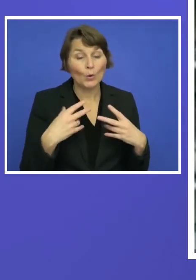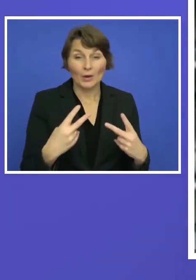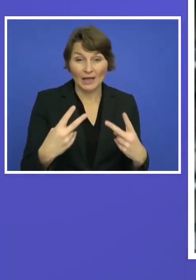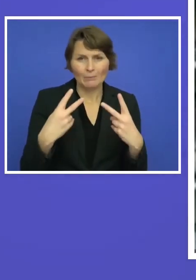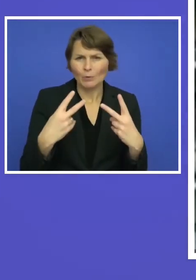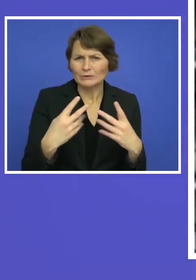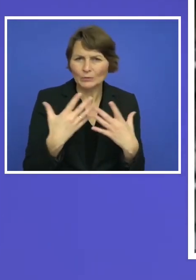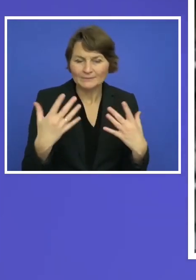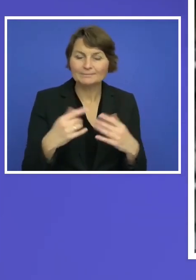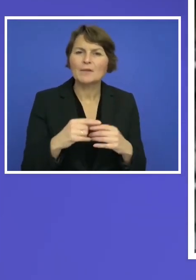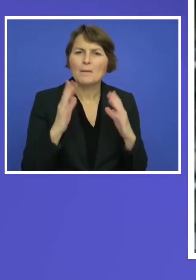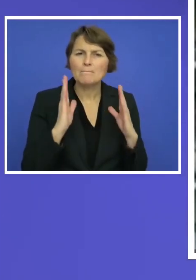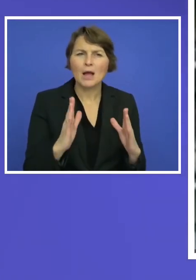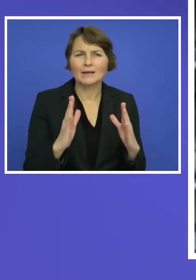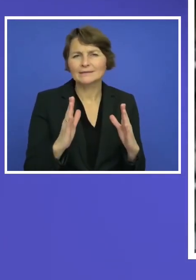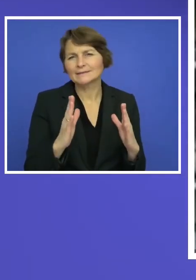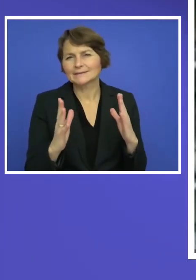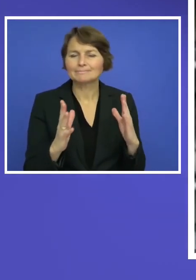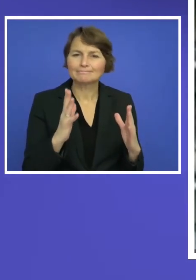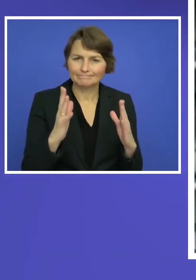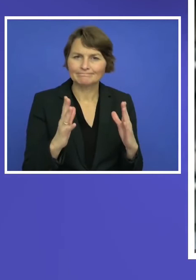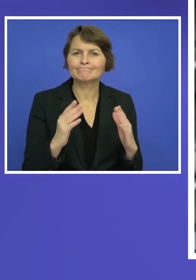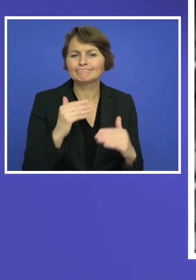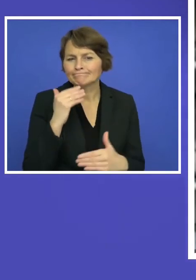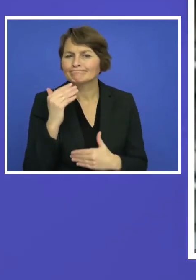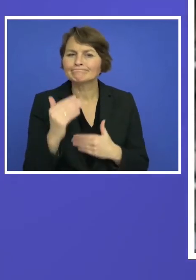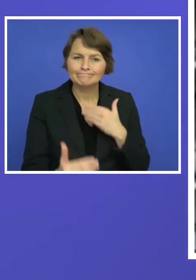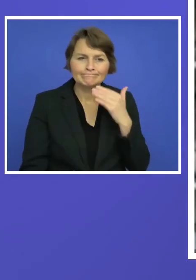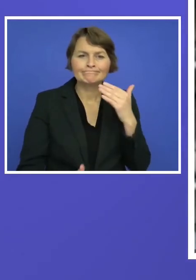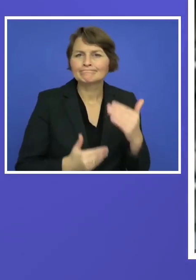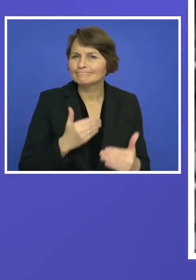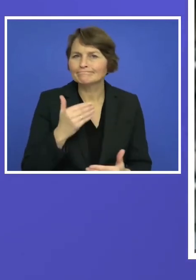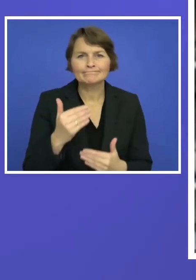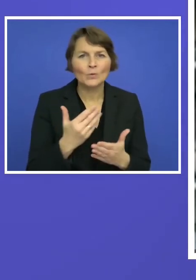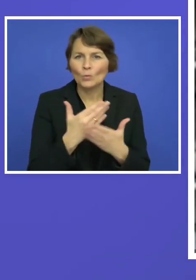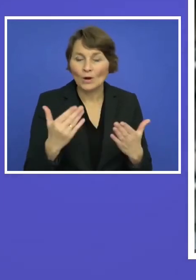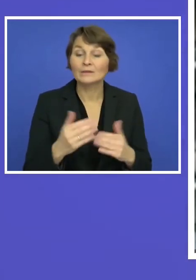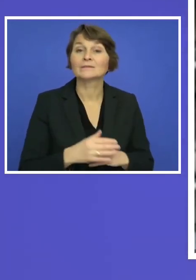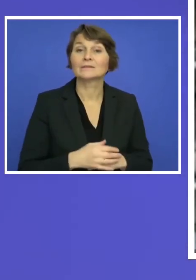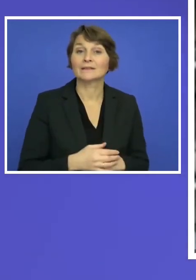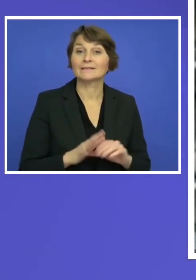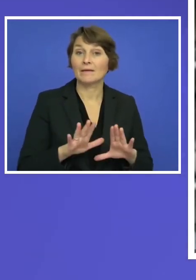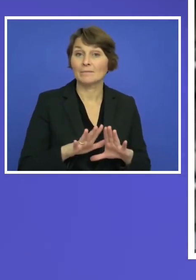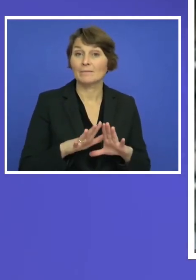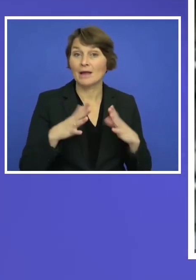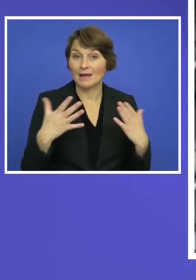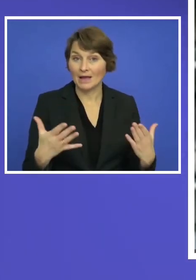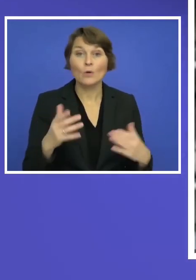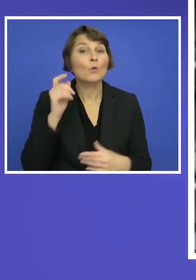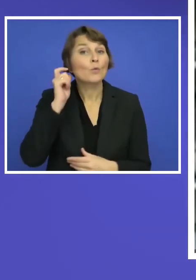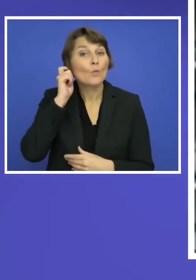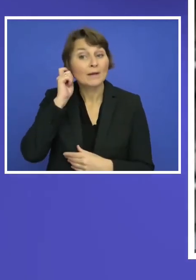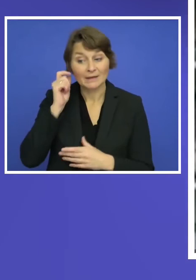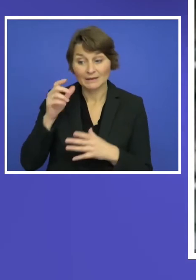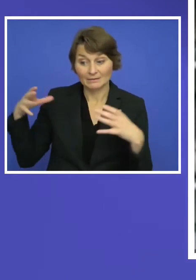changing slowly but persistently, is the representation of women.